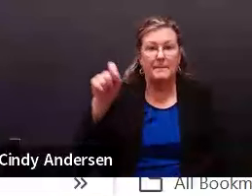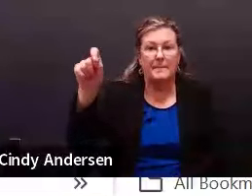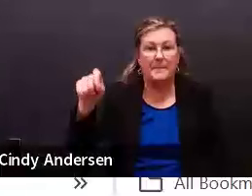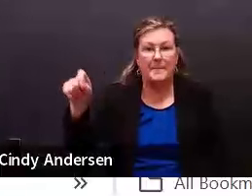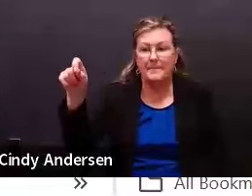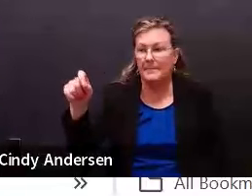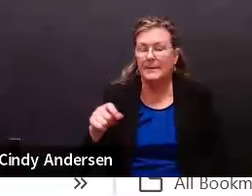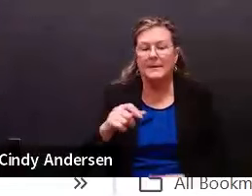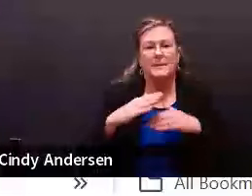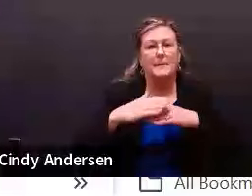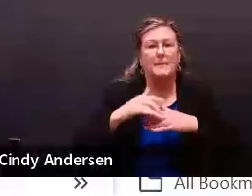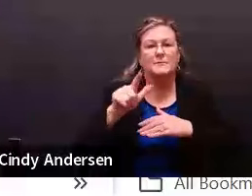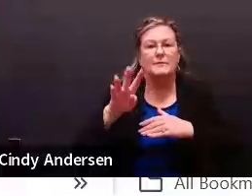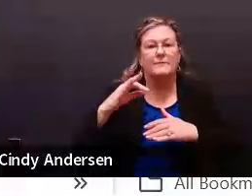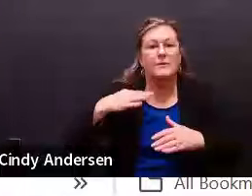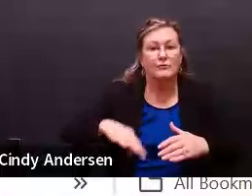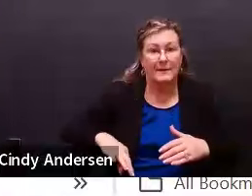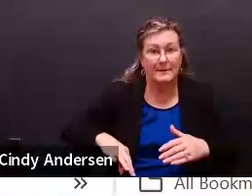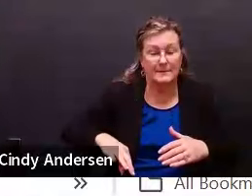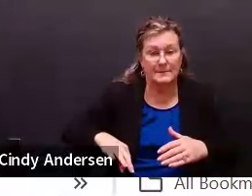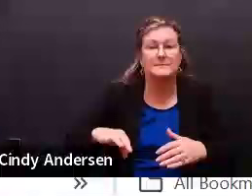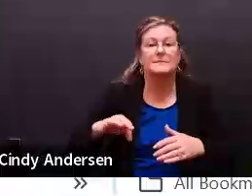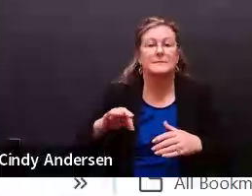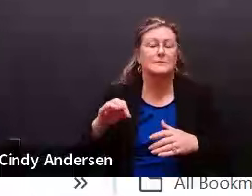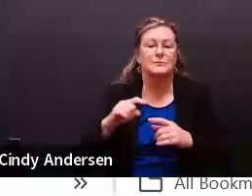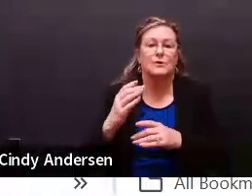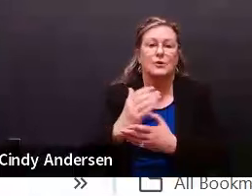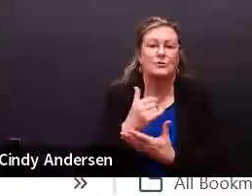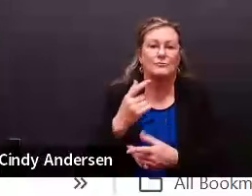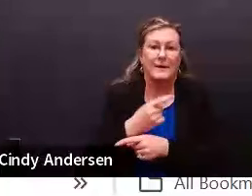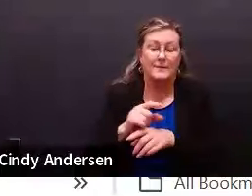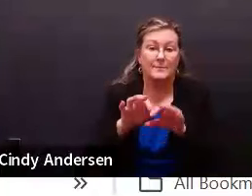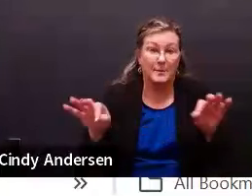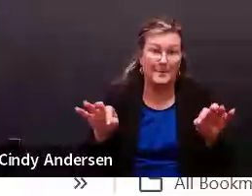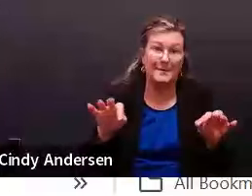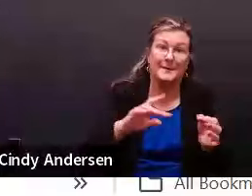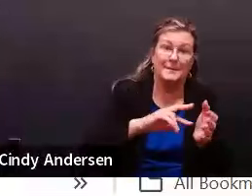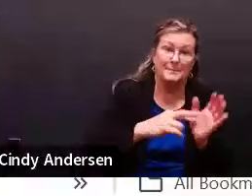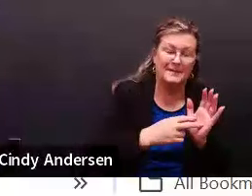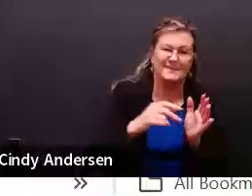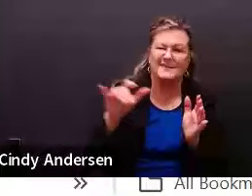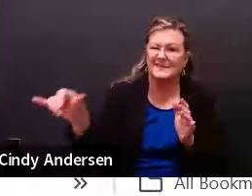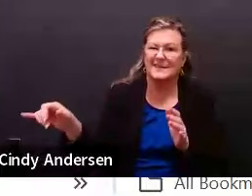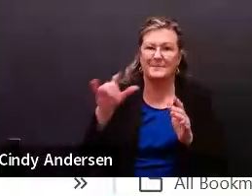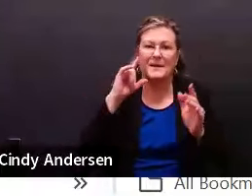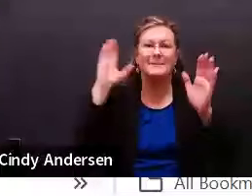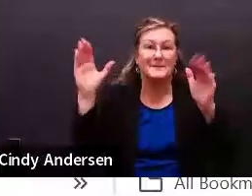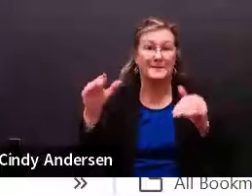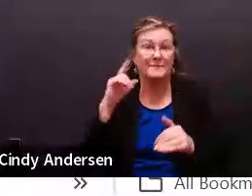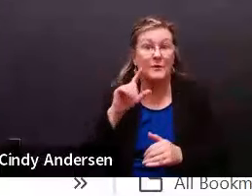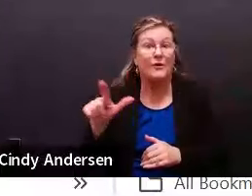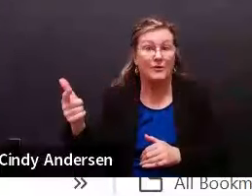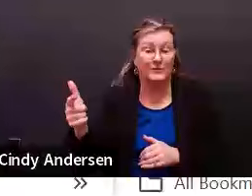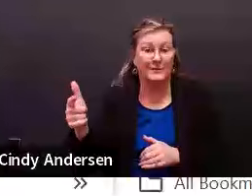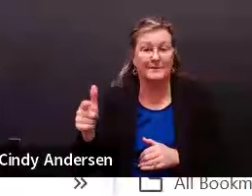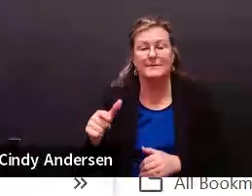of 24 credits to be completed to earn a regular diploma. Therefore, that would be the expectation. That students